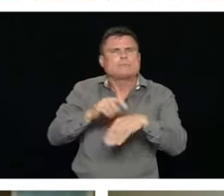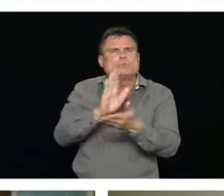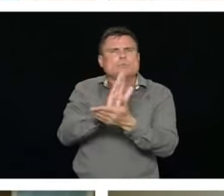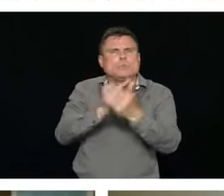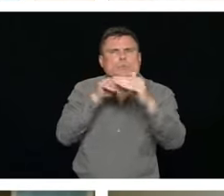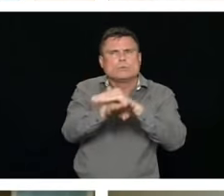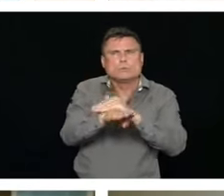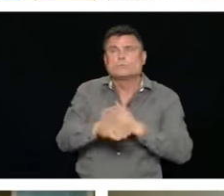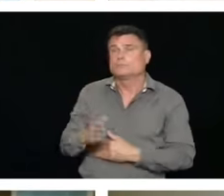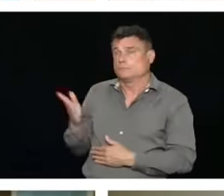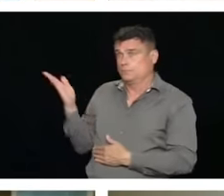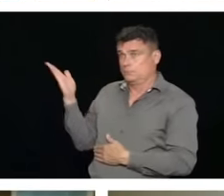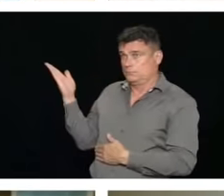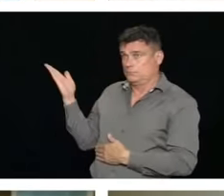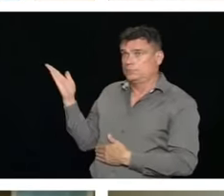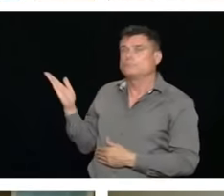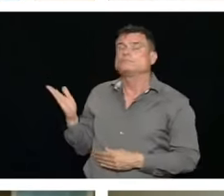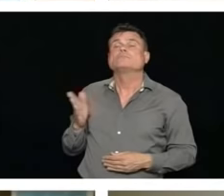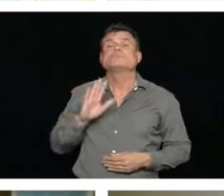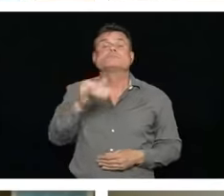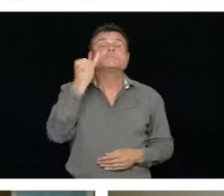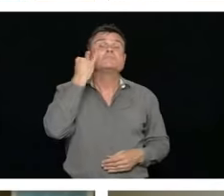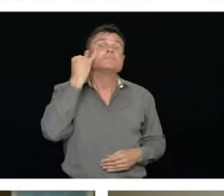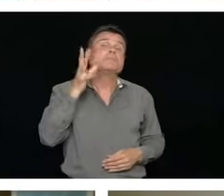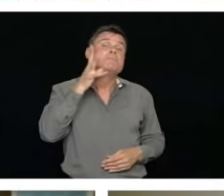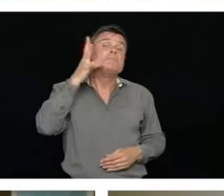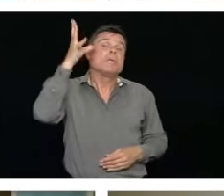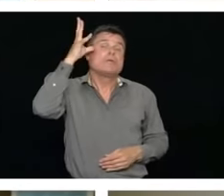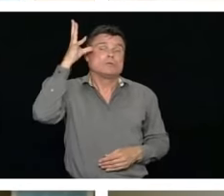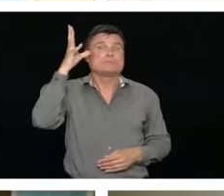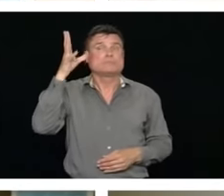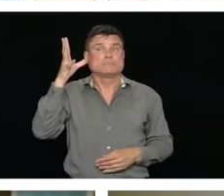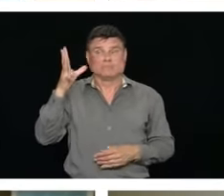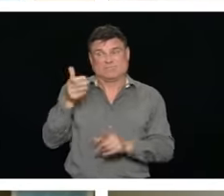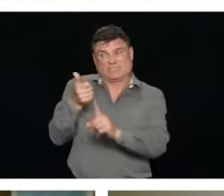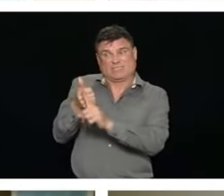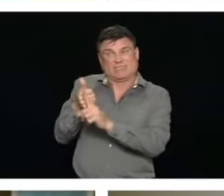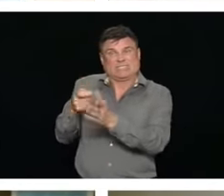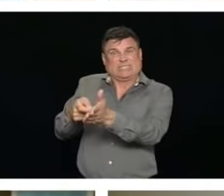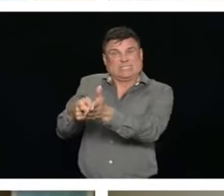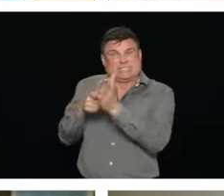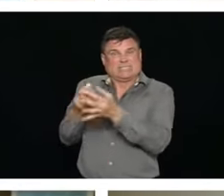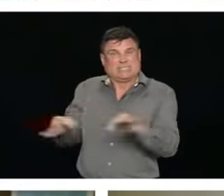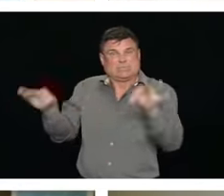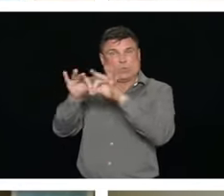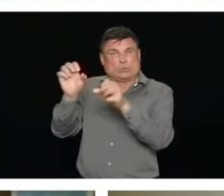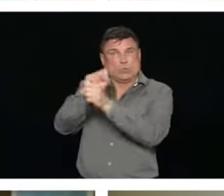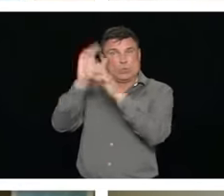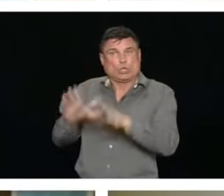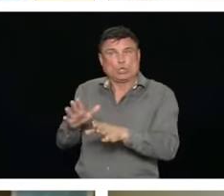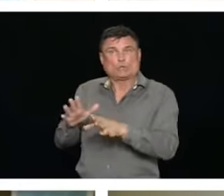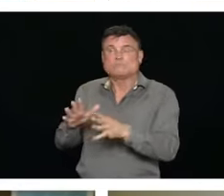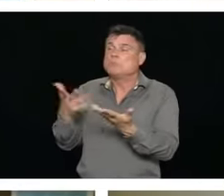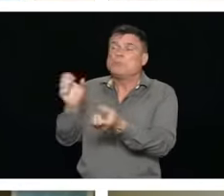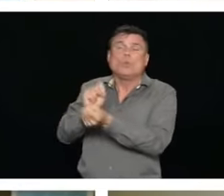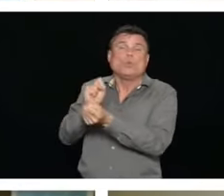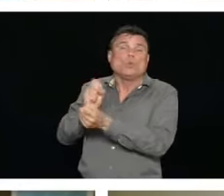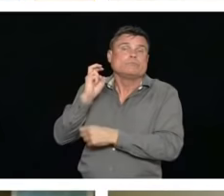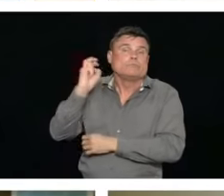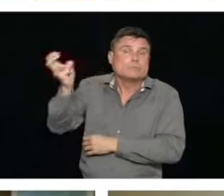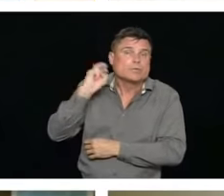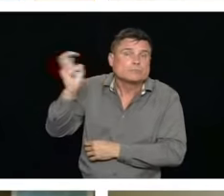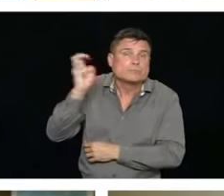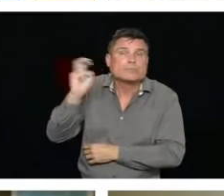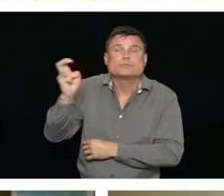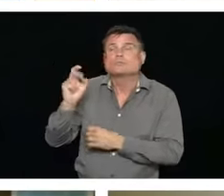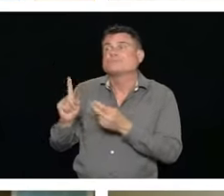transportation sector and retail activities, they can go full-time to school now. So I'll put that out for Tim if he was